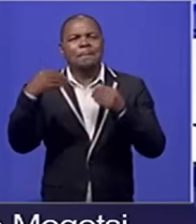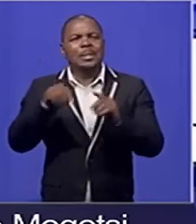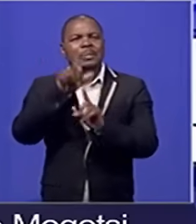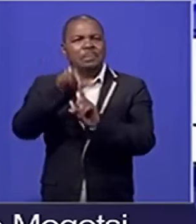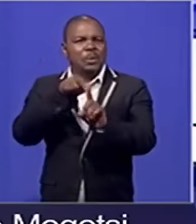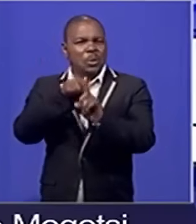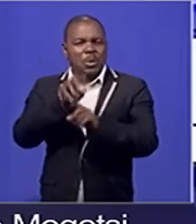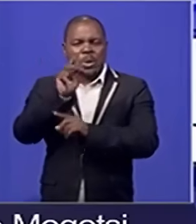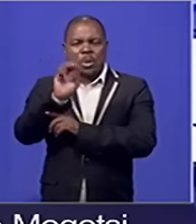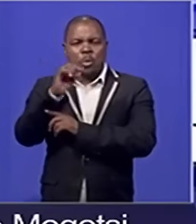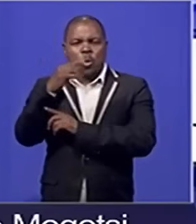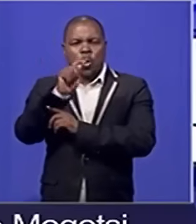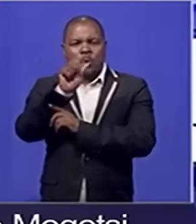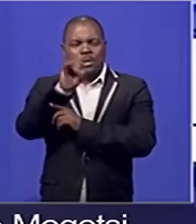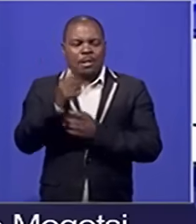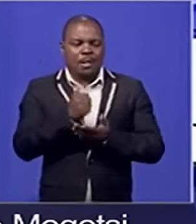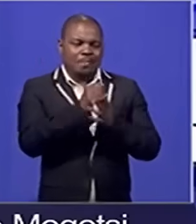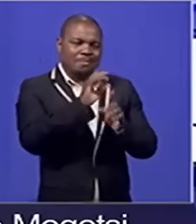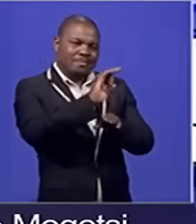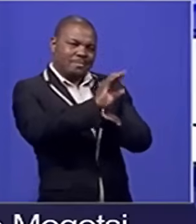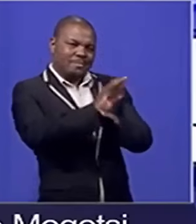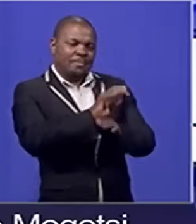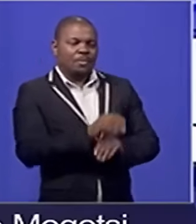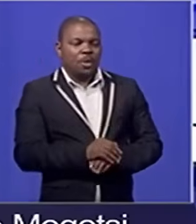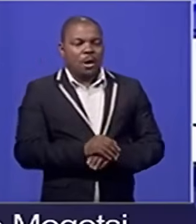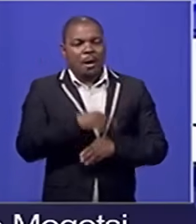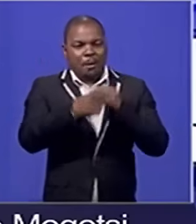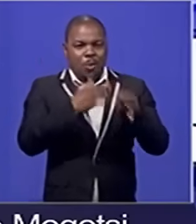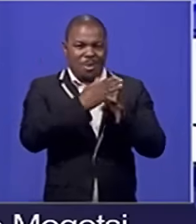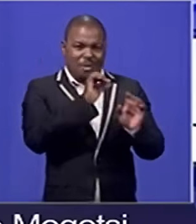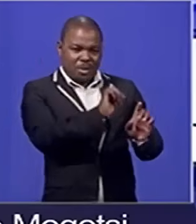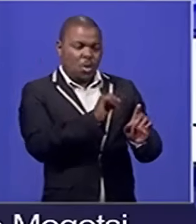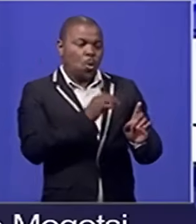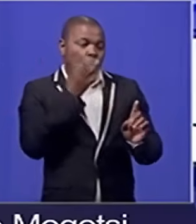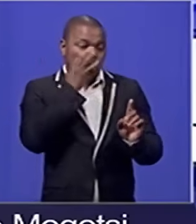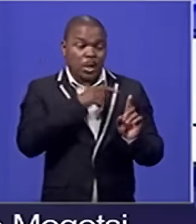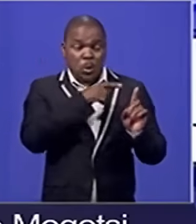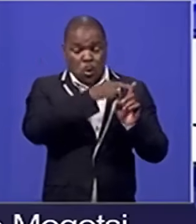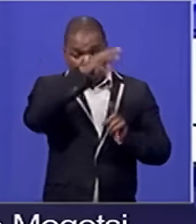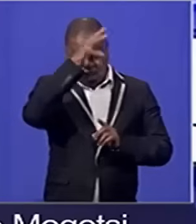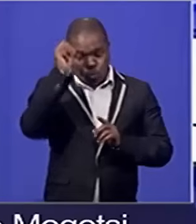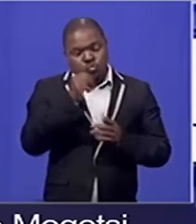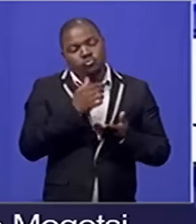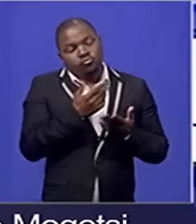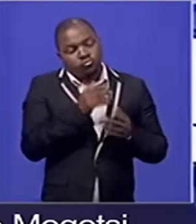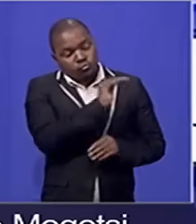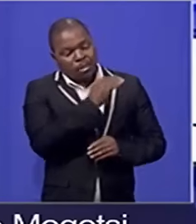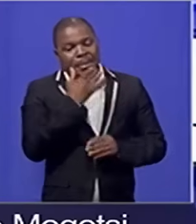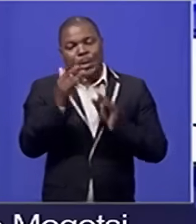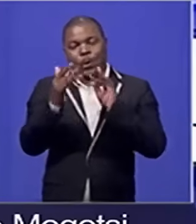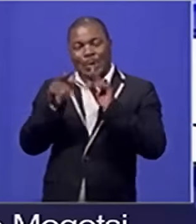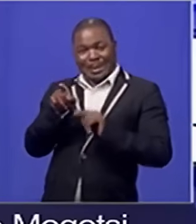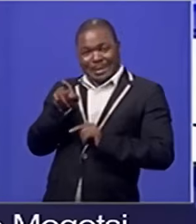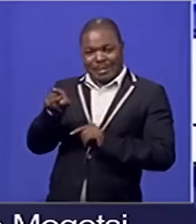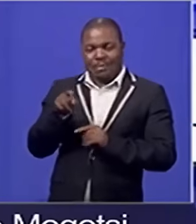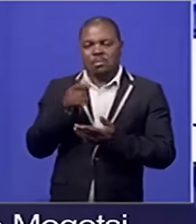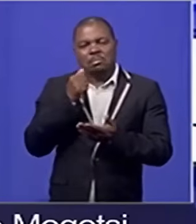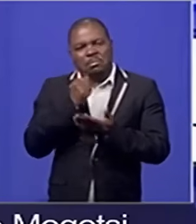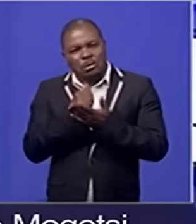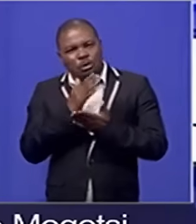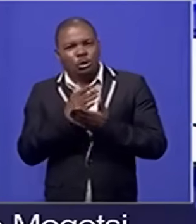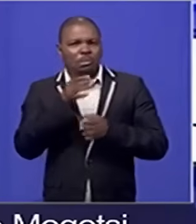amago mošomo wa gagwe wa semmušo. O hlalošitše ka fao a ileng a laelwa ke Mchunu go ikgokagantšha le Mogotsi gore a monyetlele